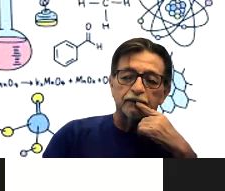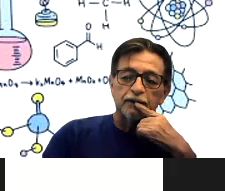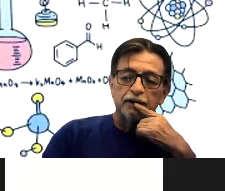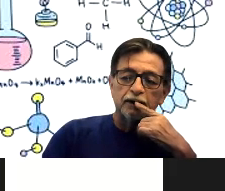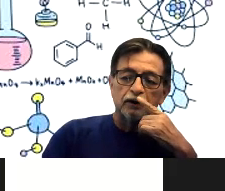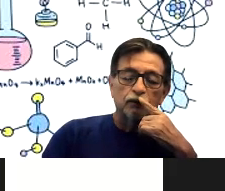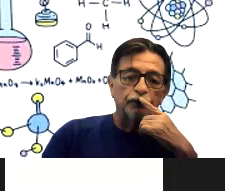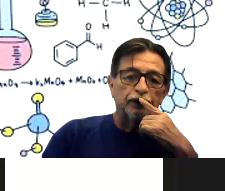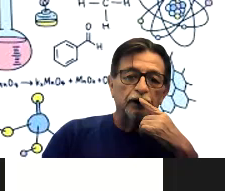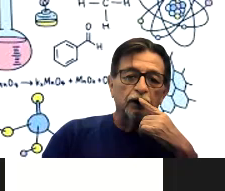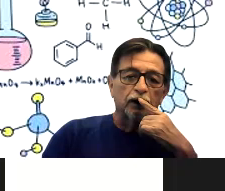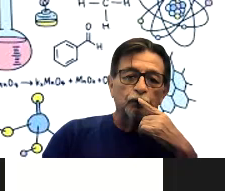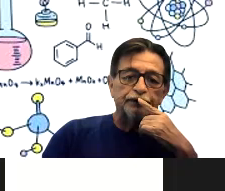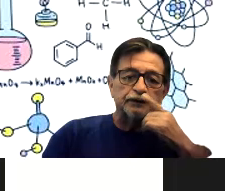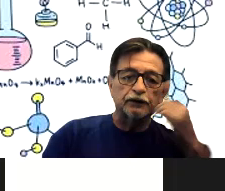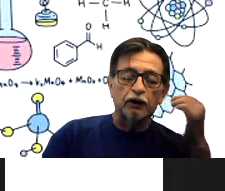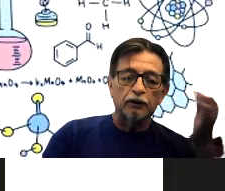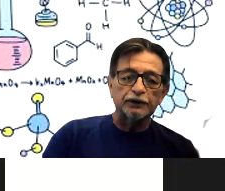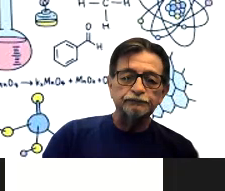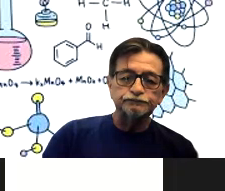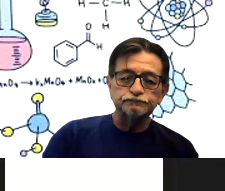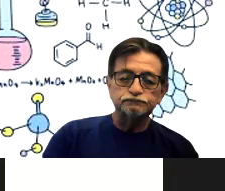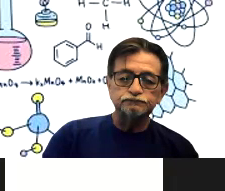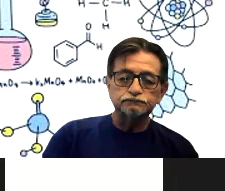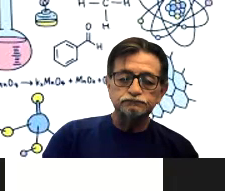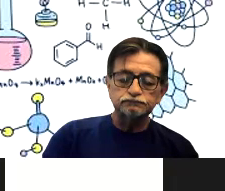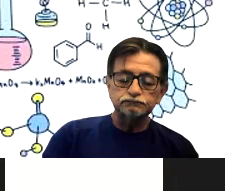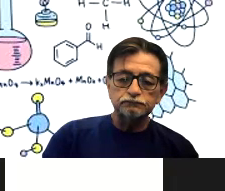helps out. We did the carbon